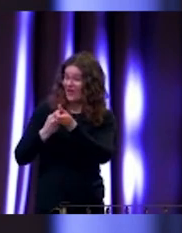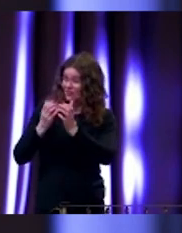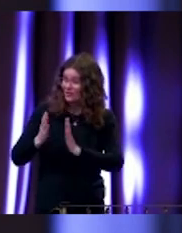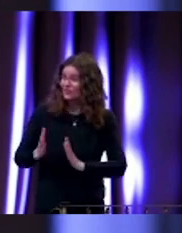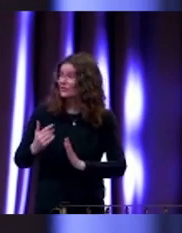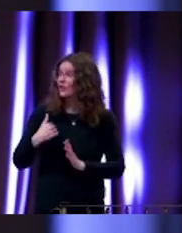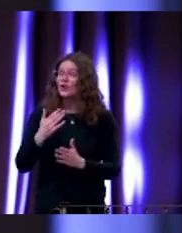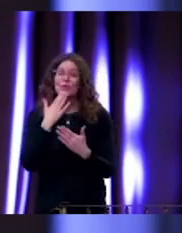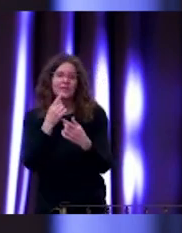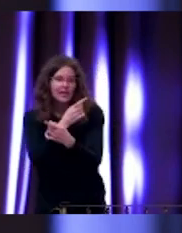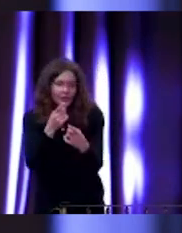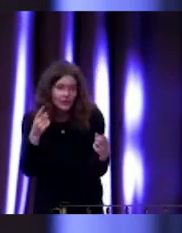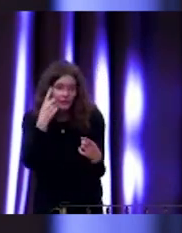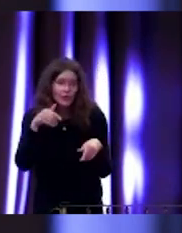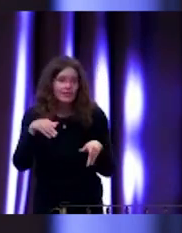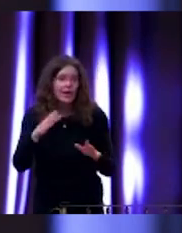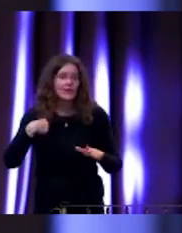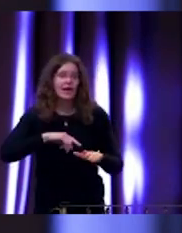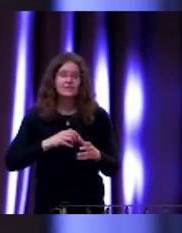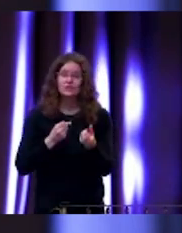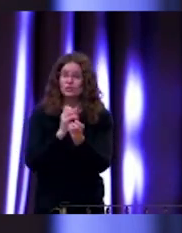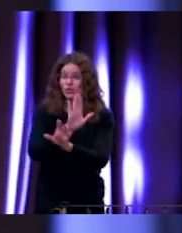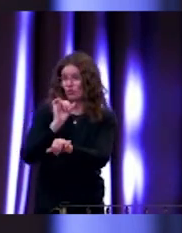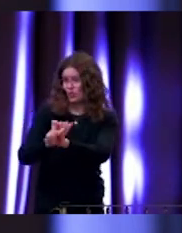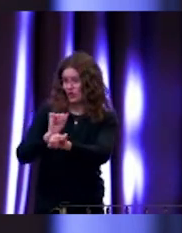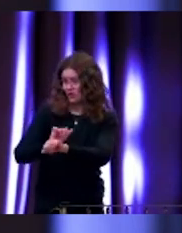We thank you for allowing us to support the work that you do.